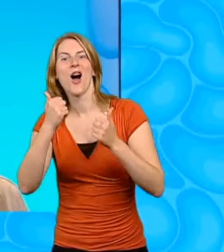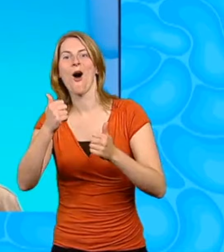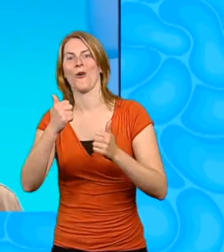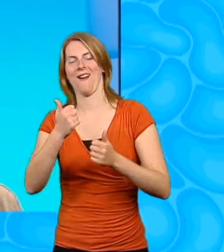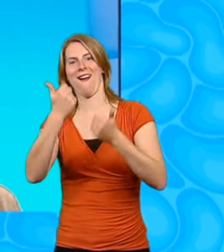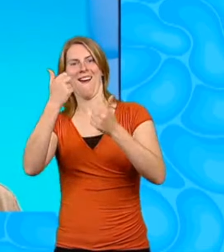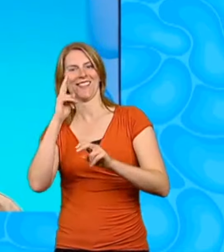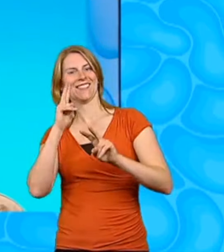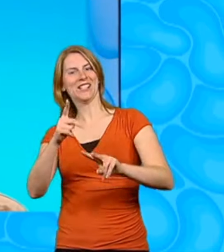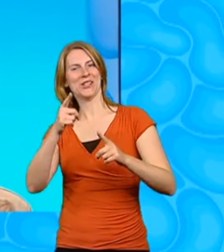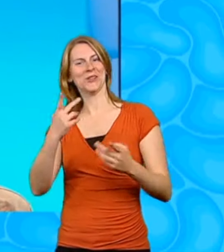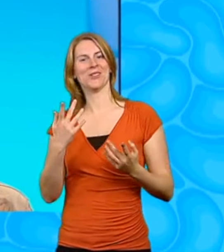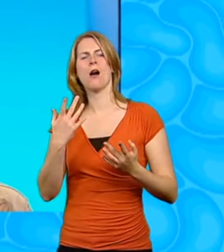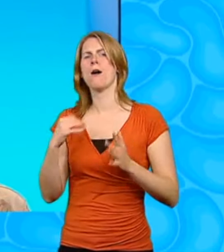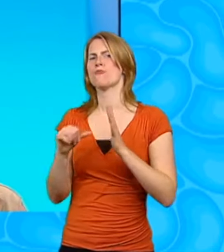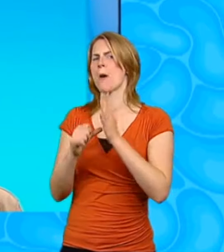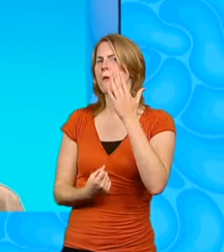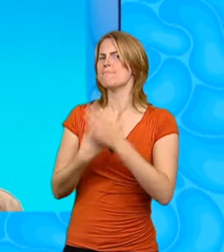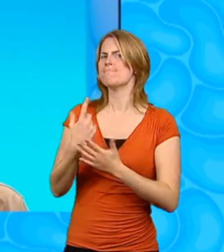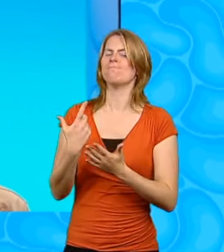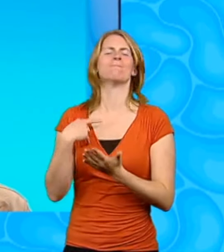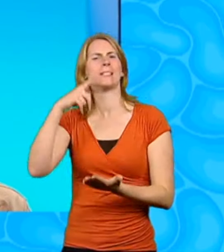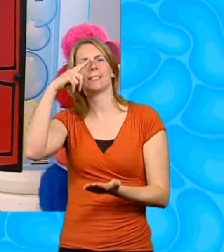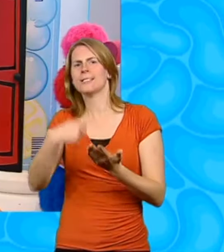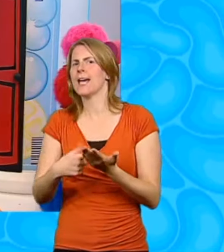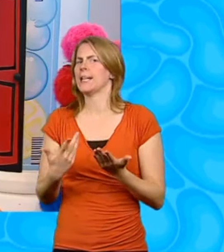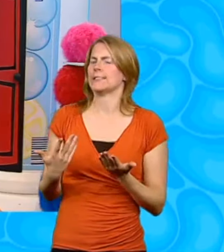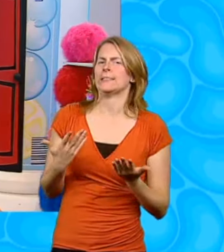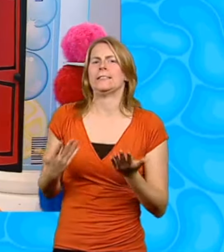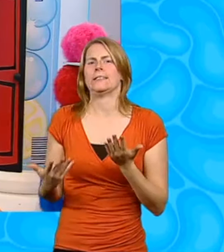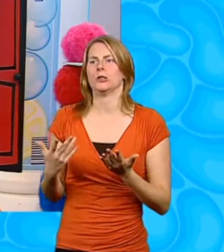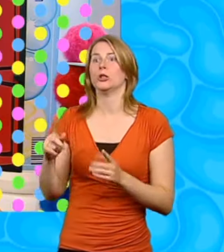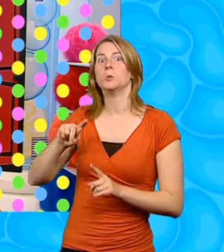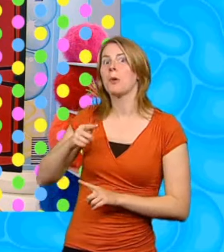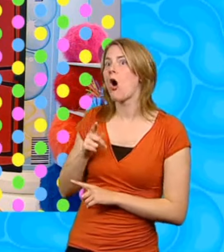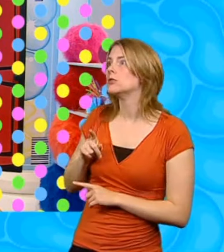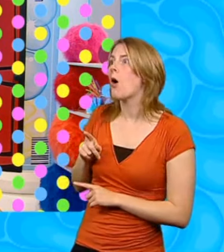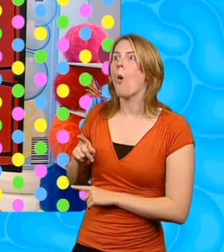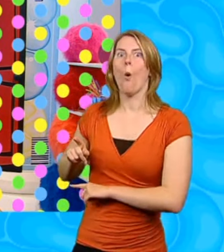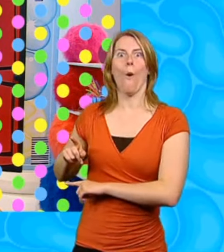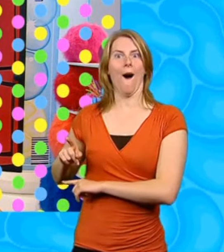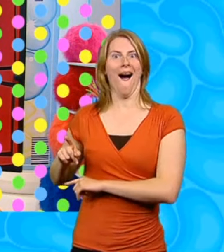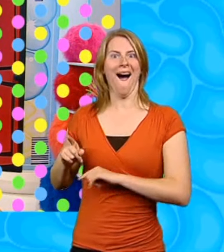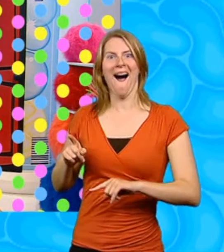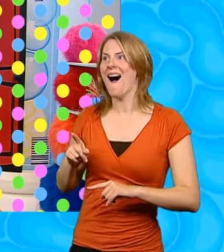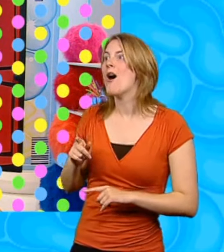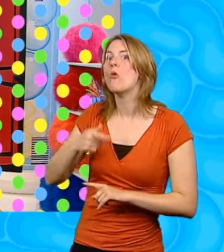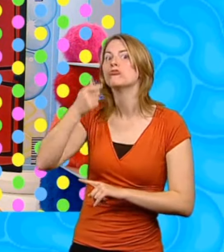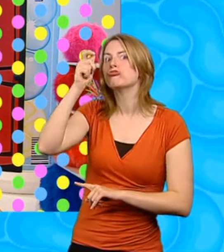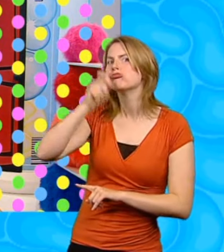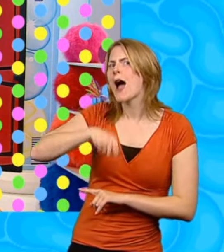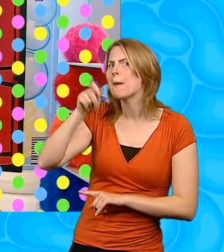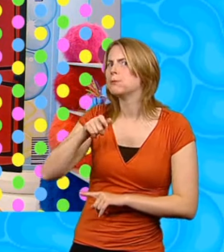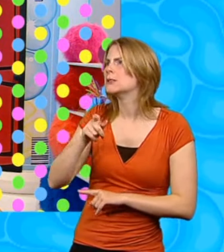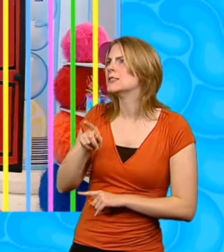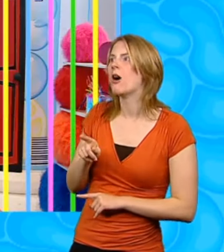To see you, I've got a bit of a problem. I can't decide. Spots? Ooh.